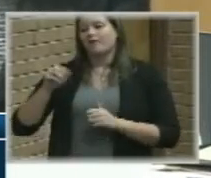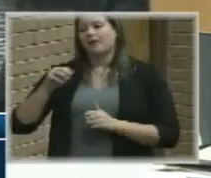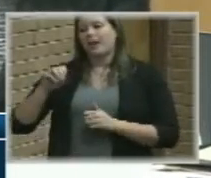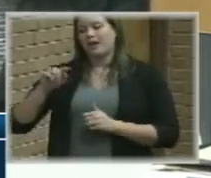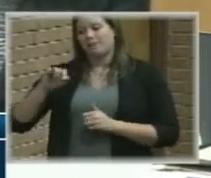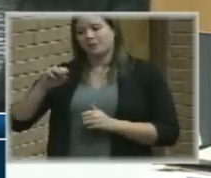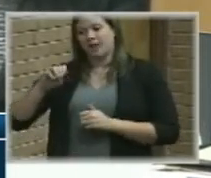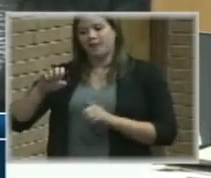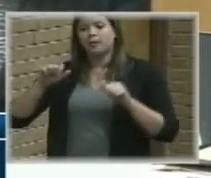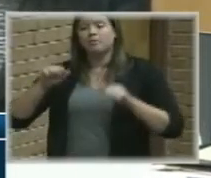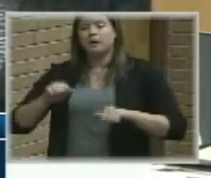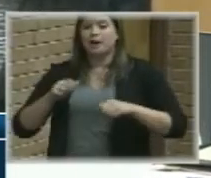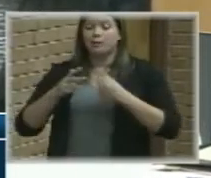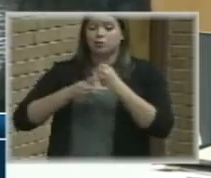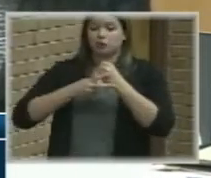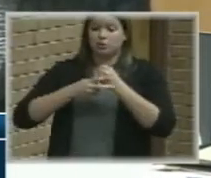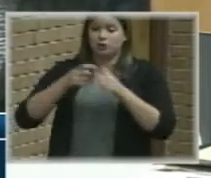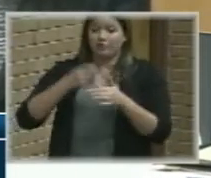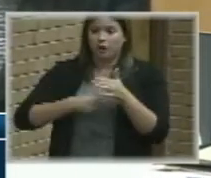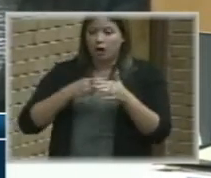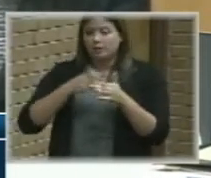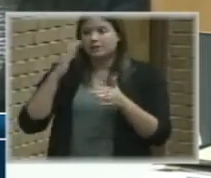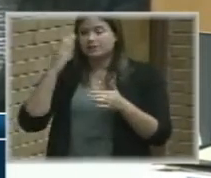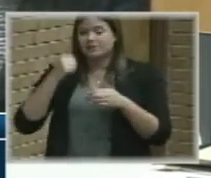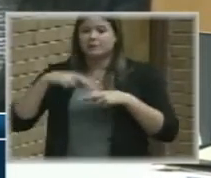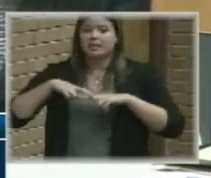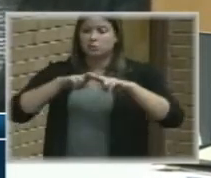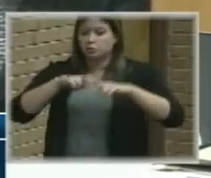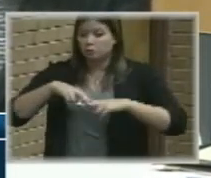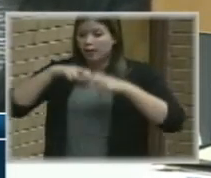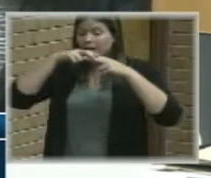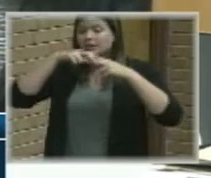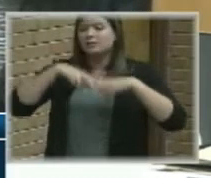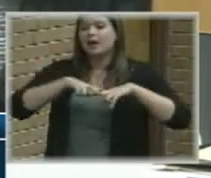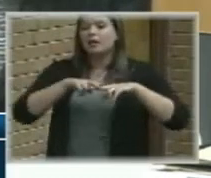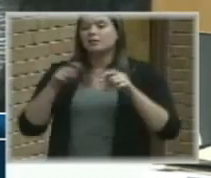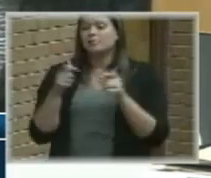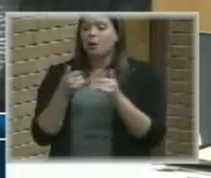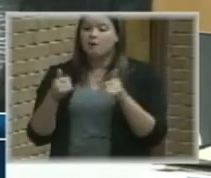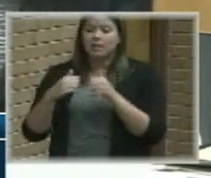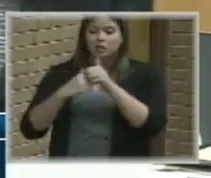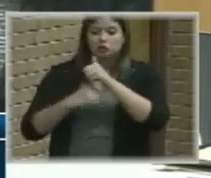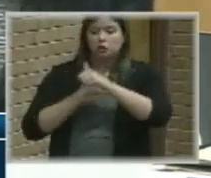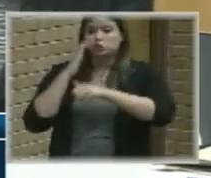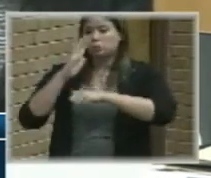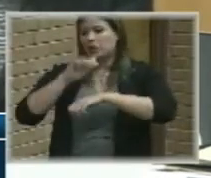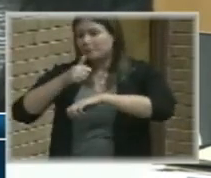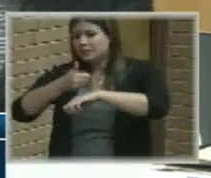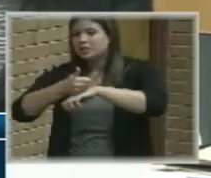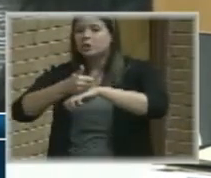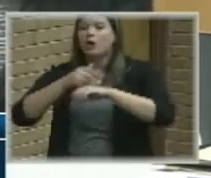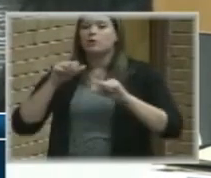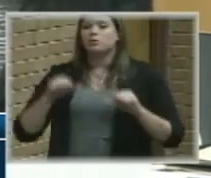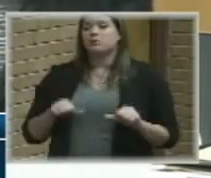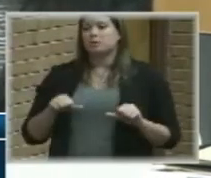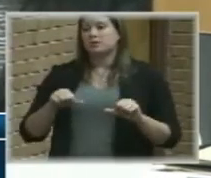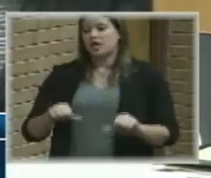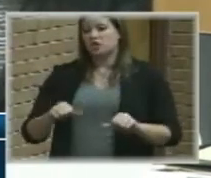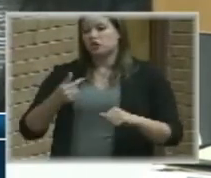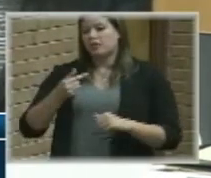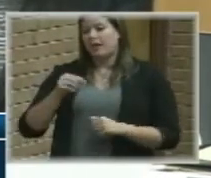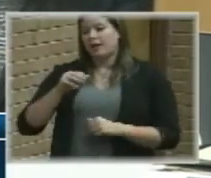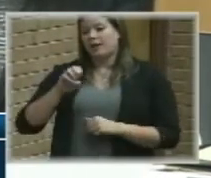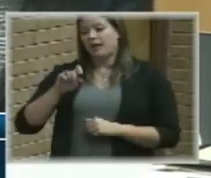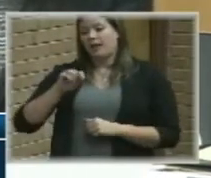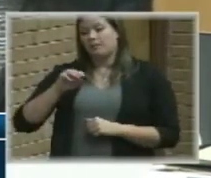conserve costs. It appears that a swing set and small play structure will be installed. There is potential that Game Time